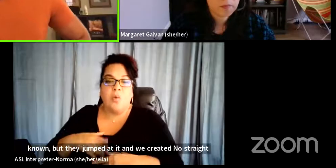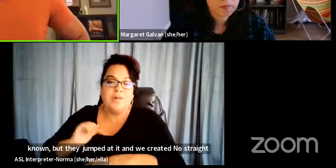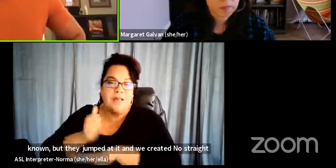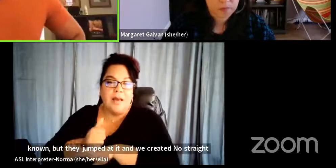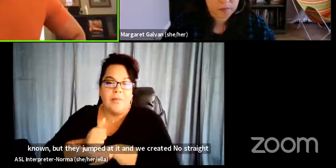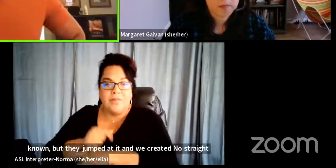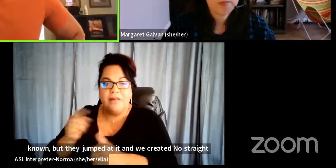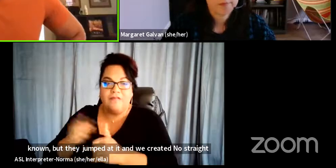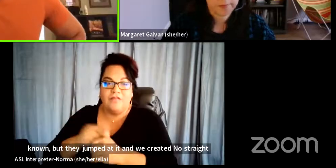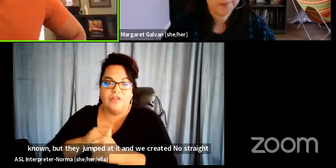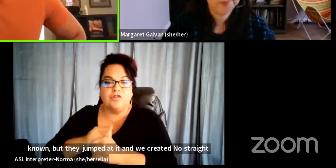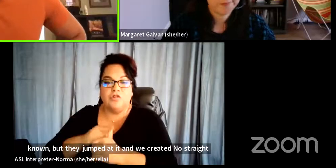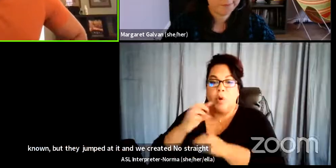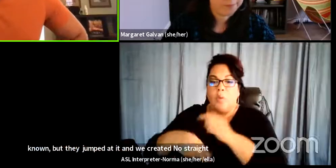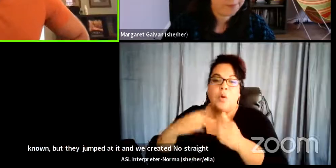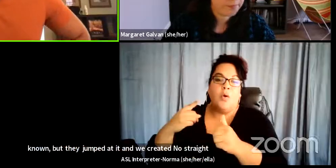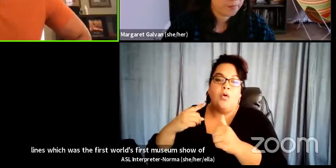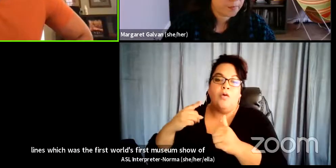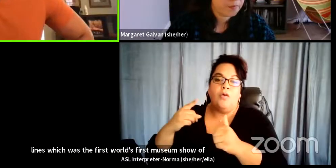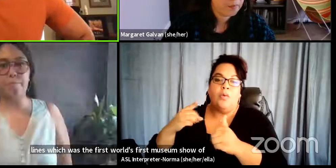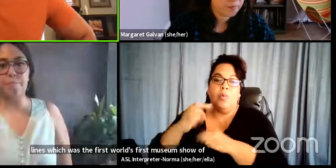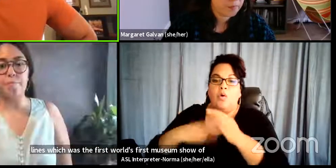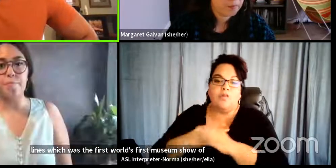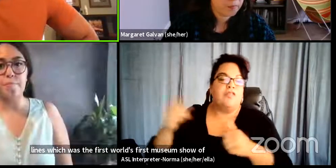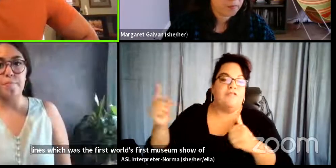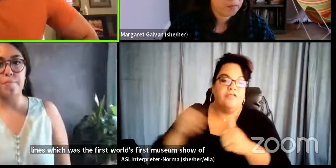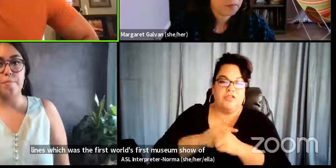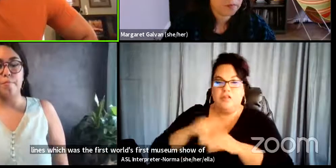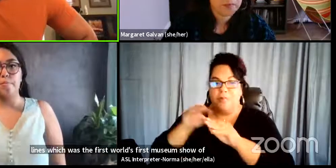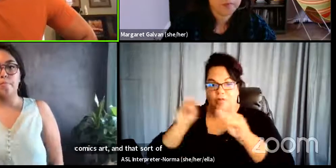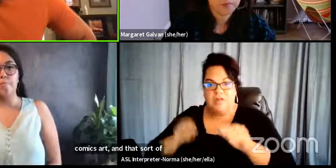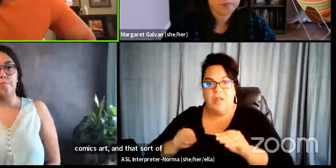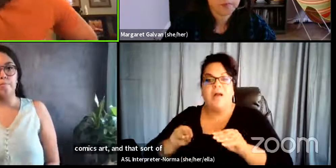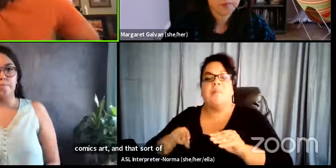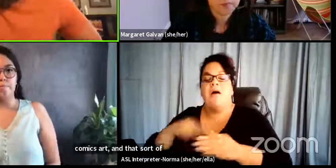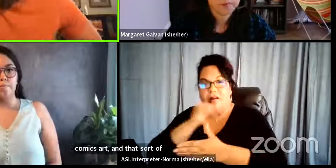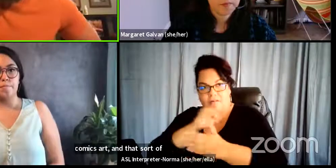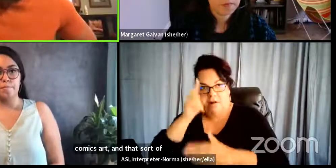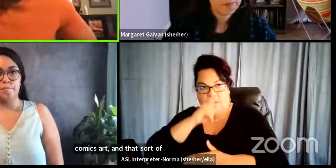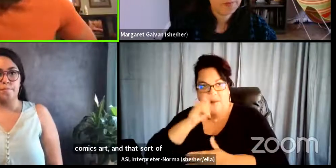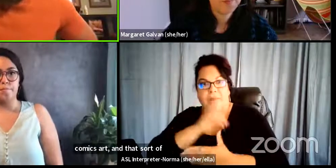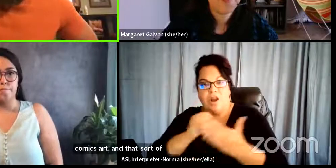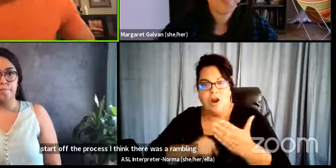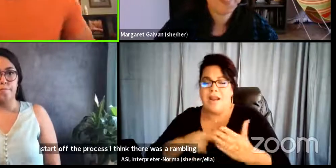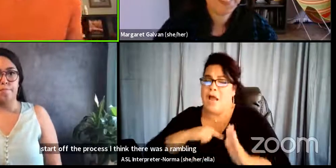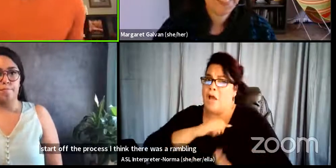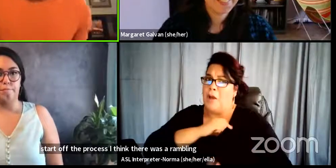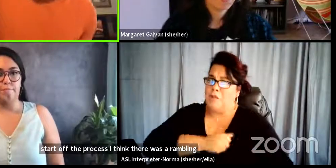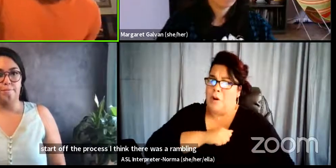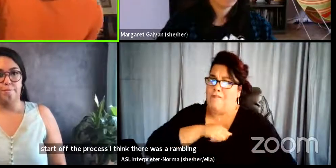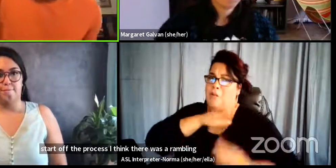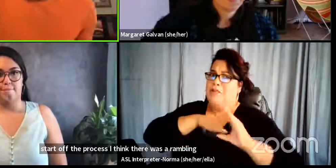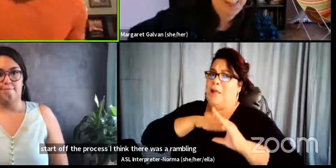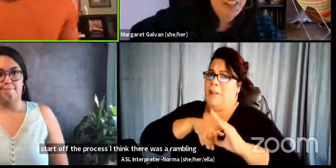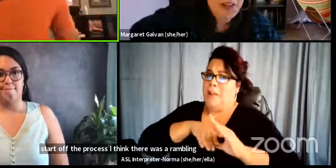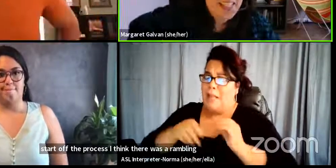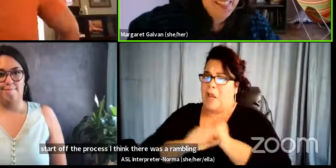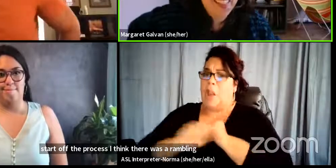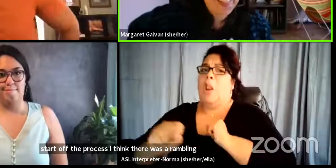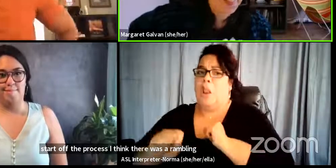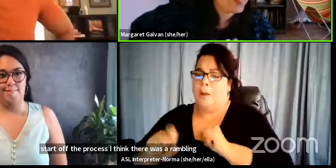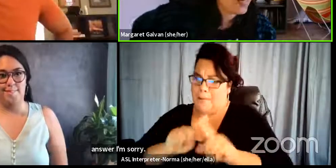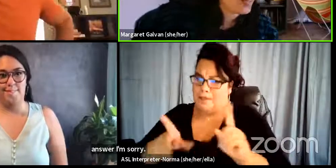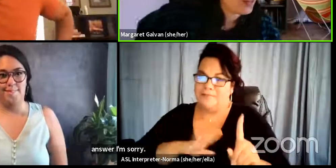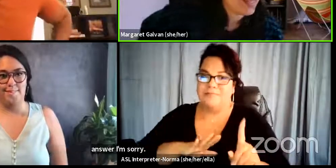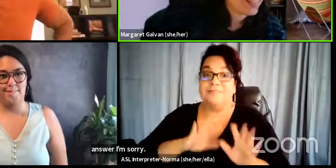museum show of, of queer comics art. And that sort of started off the process. I think there was a rambling answer. I'm sorry. No,